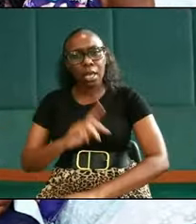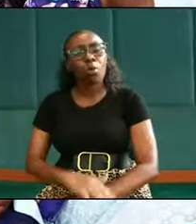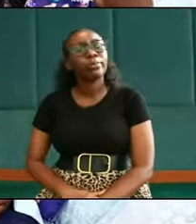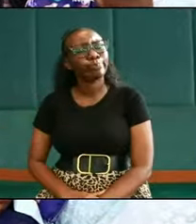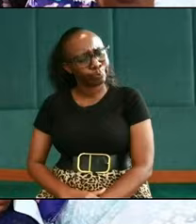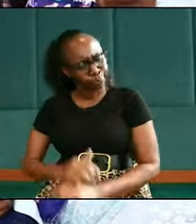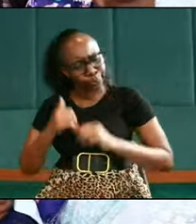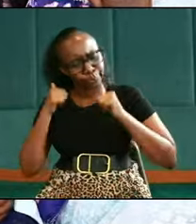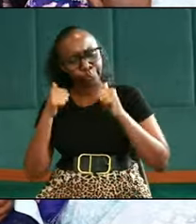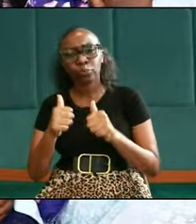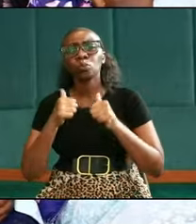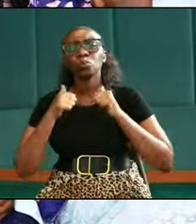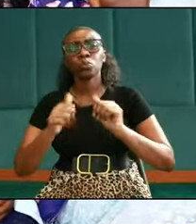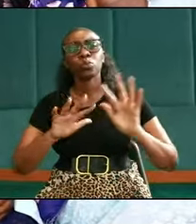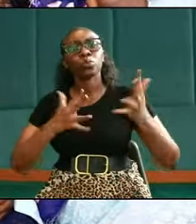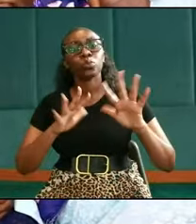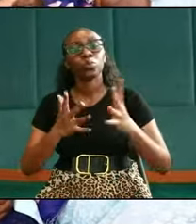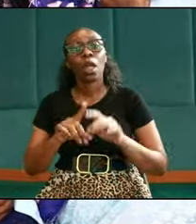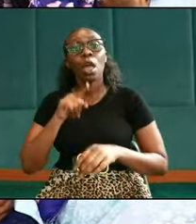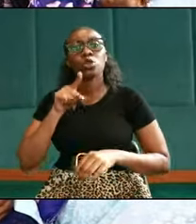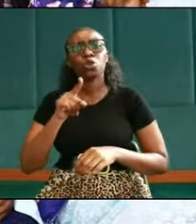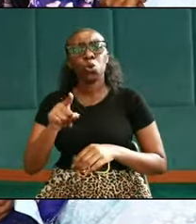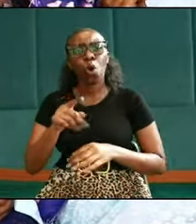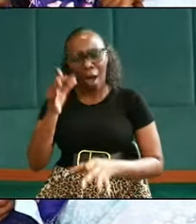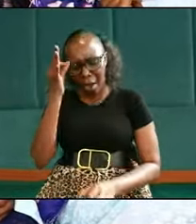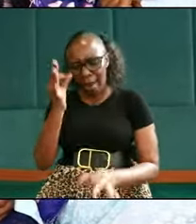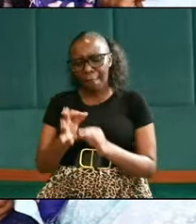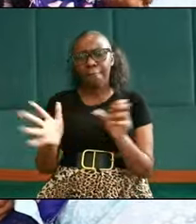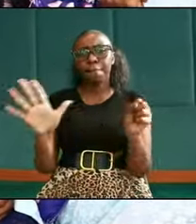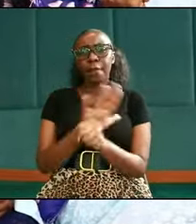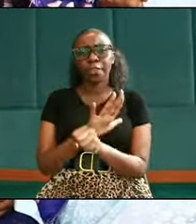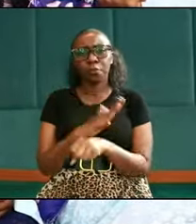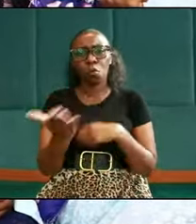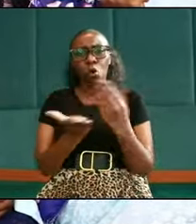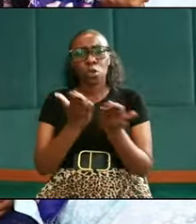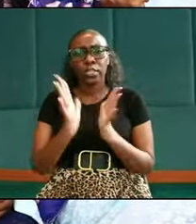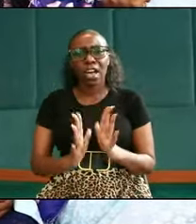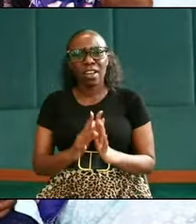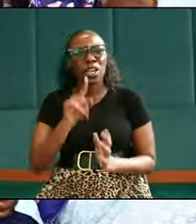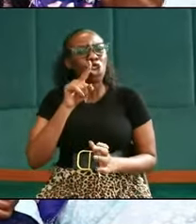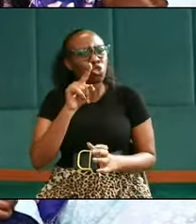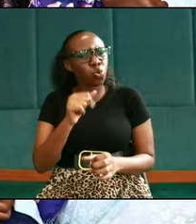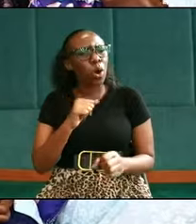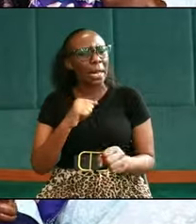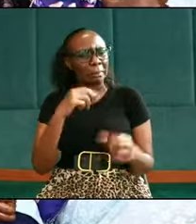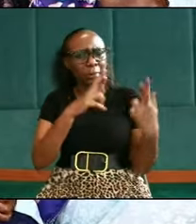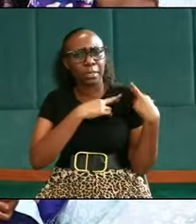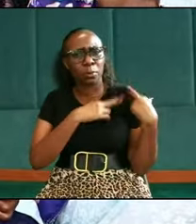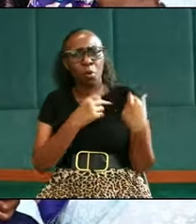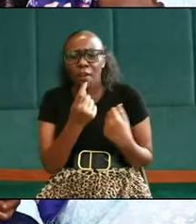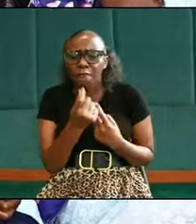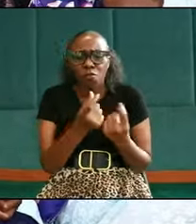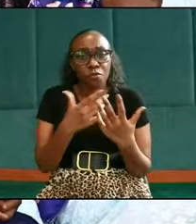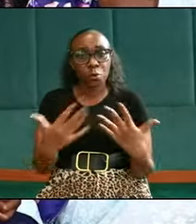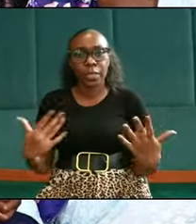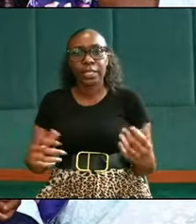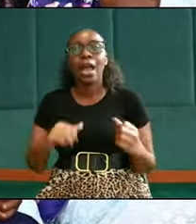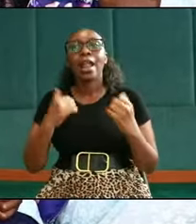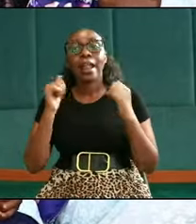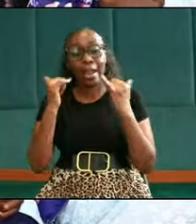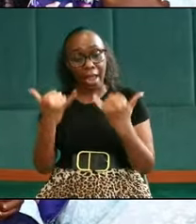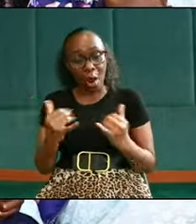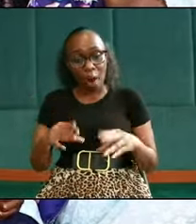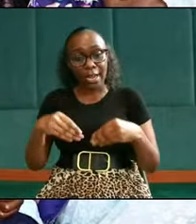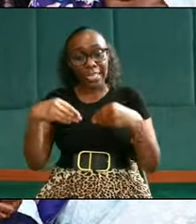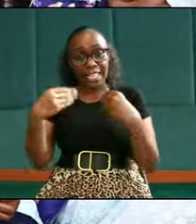faithful servant. You are faithful over few things. I will make you ruler over many things. Enter into